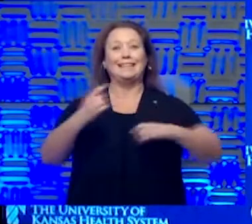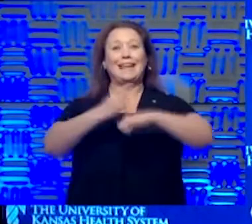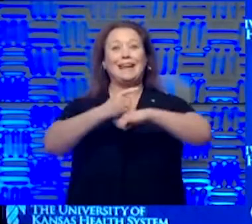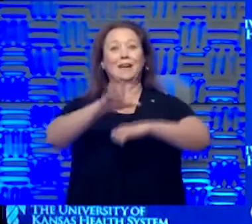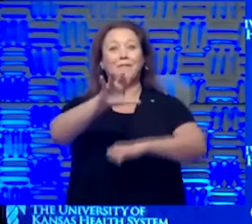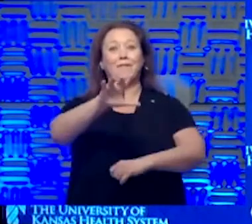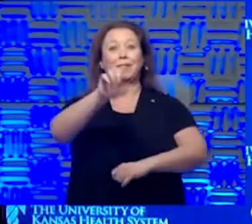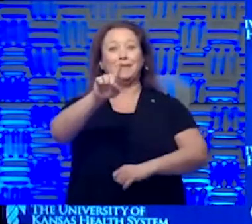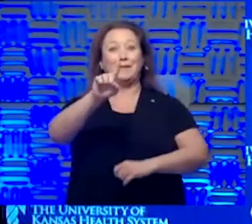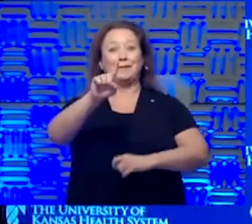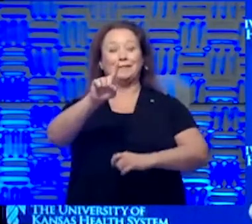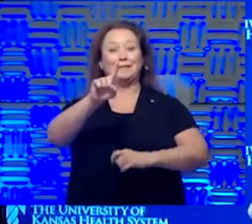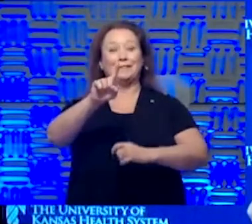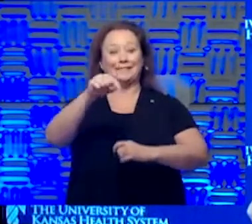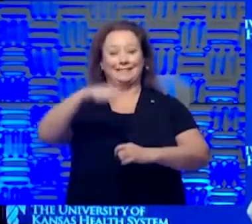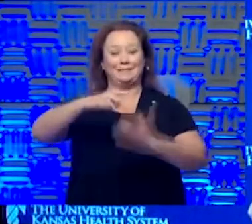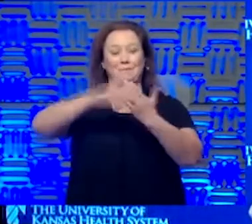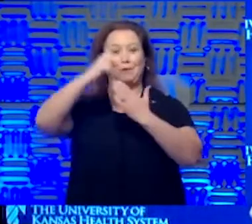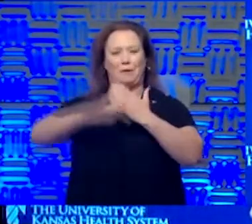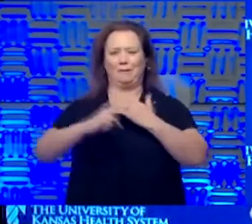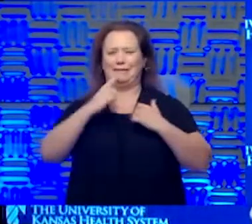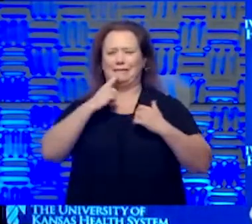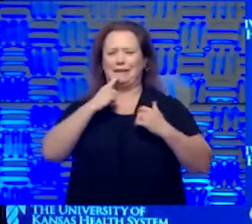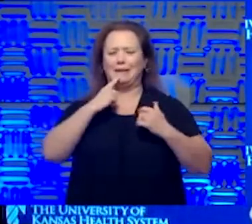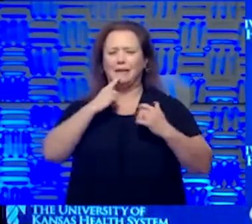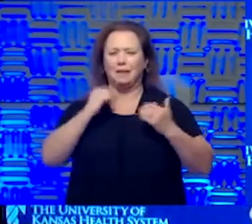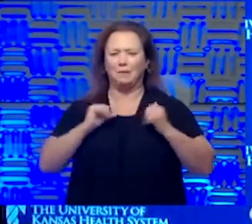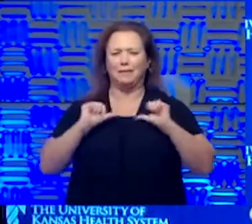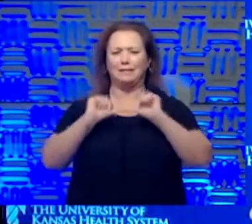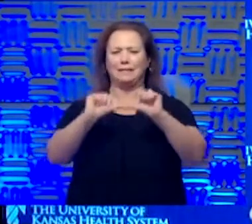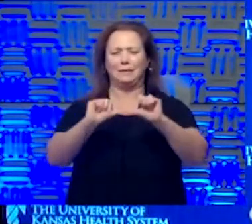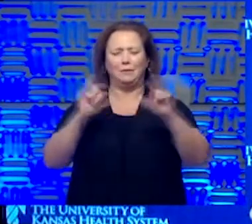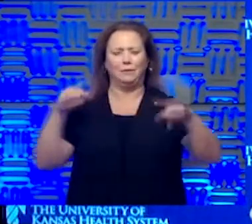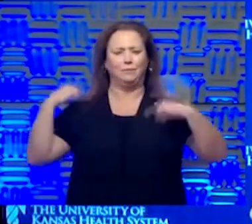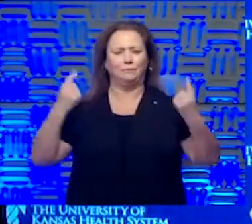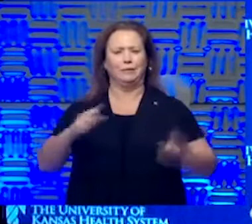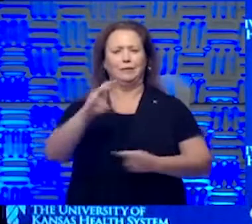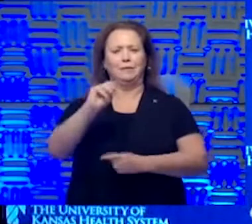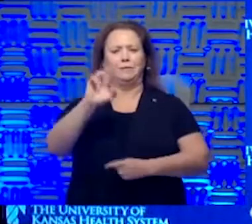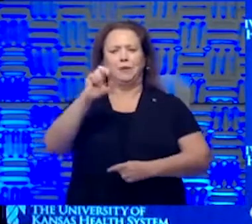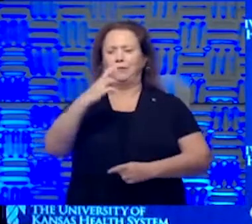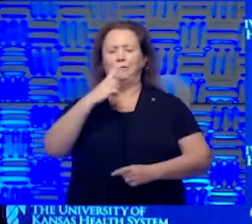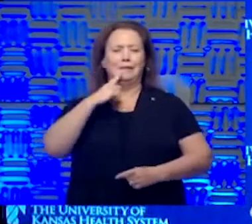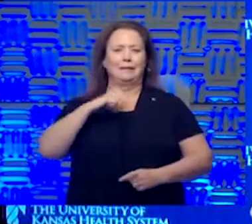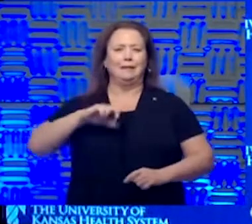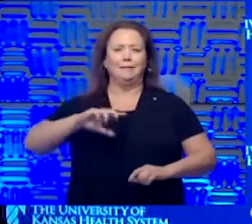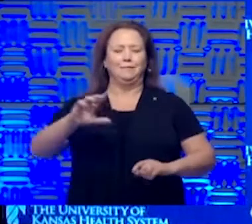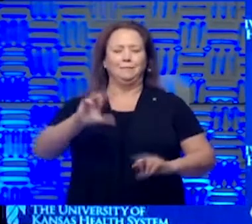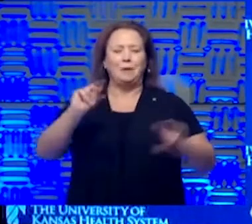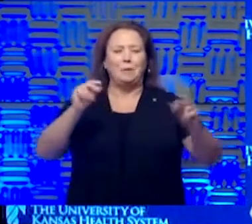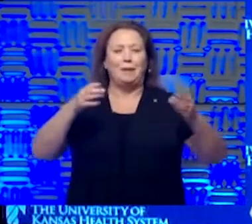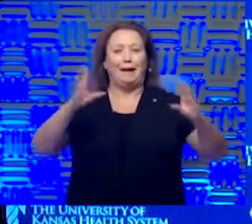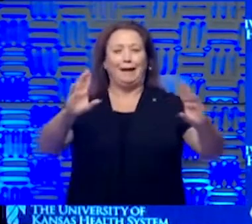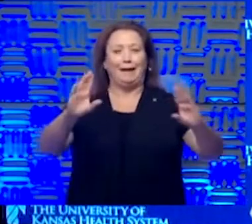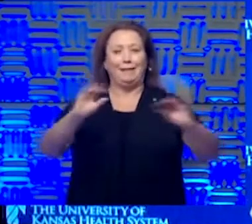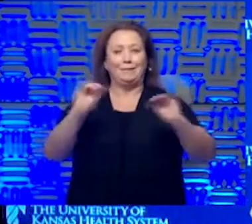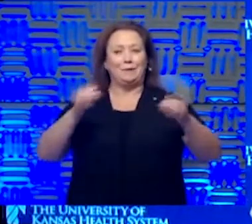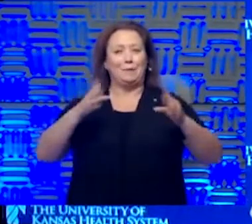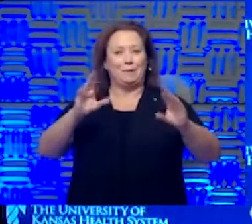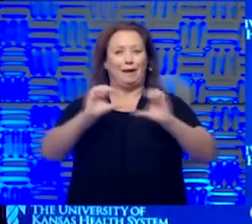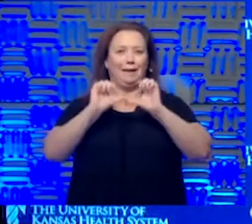program. If people had asked me that we were going to be doing that like this back when this whole thing started, I would have said, you got to be kidding me.